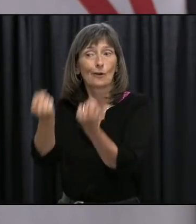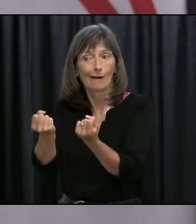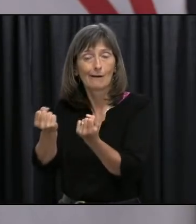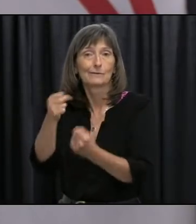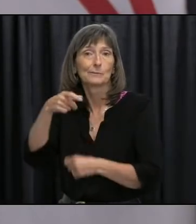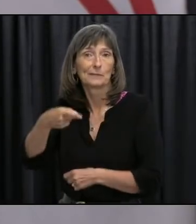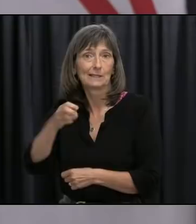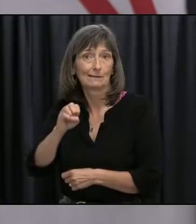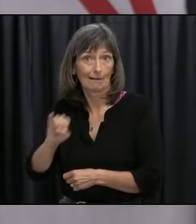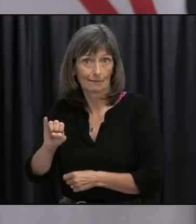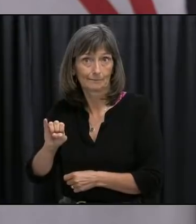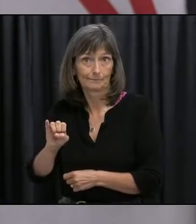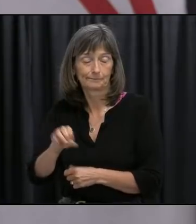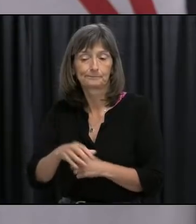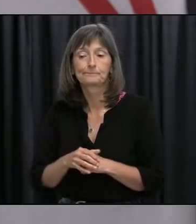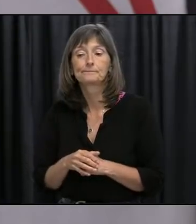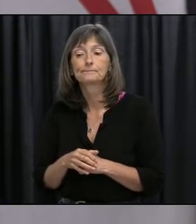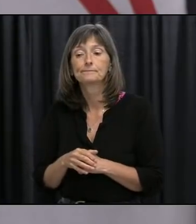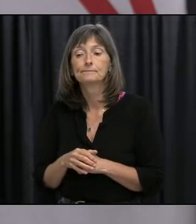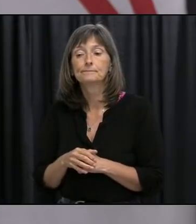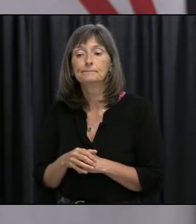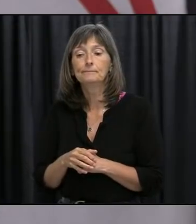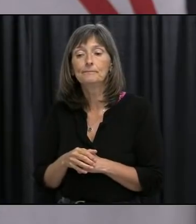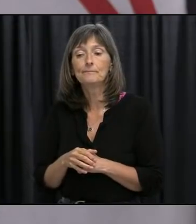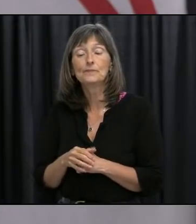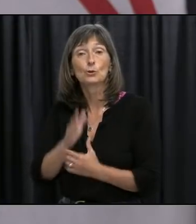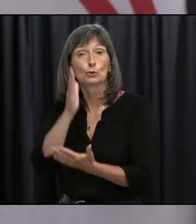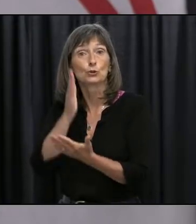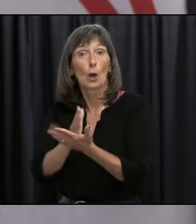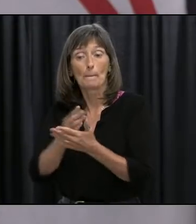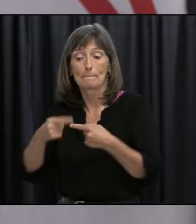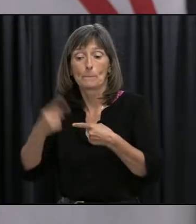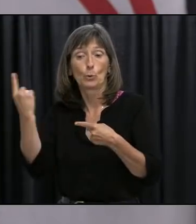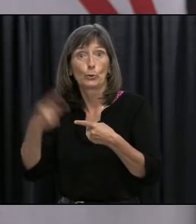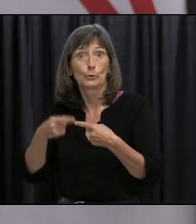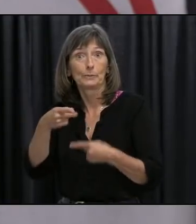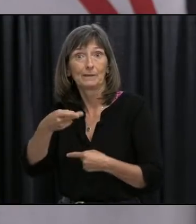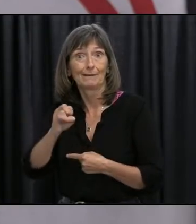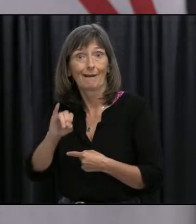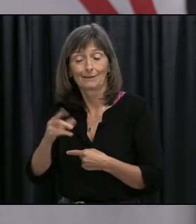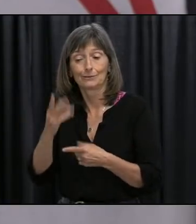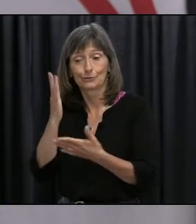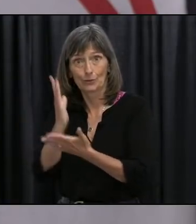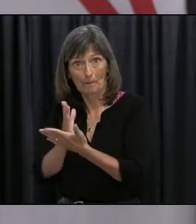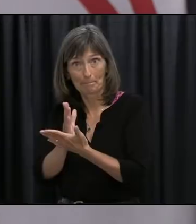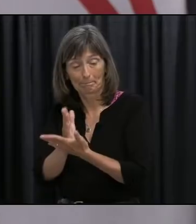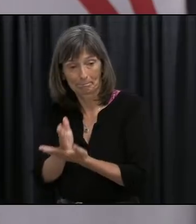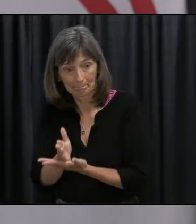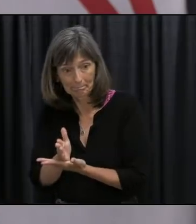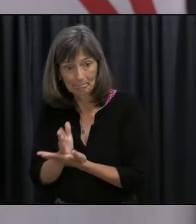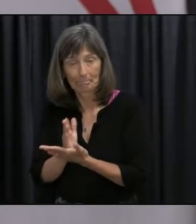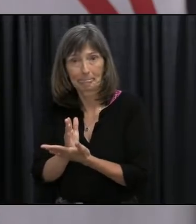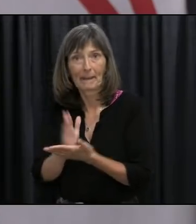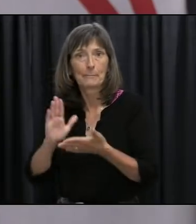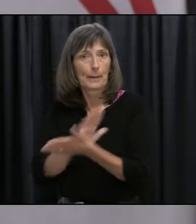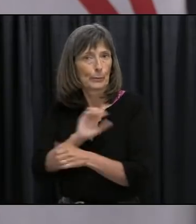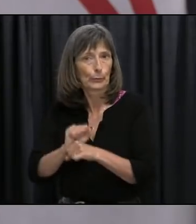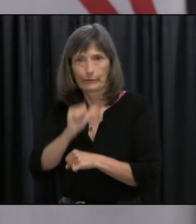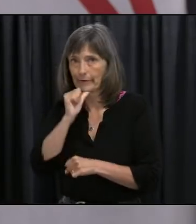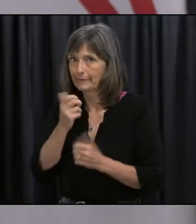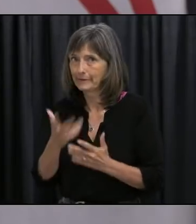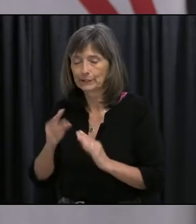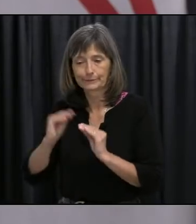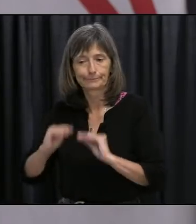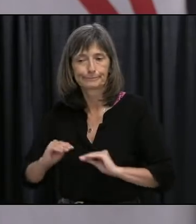to travel to PEI. Well, then they were stopped at the border in PEI. Proper paperwork wasn't done, so they went back